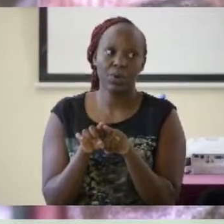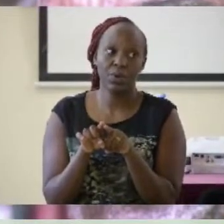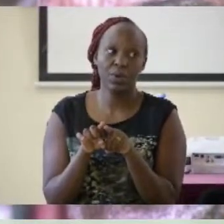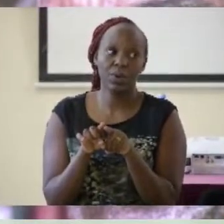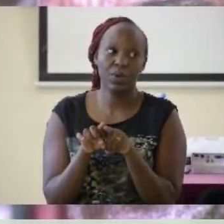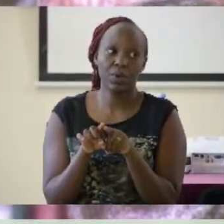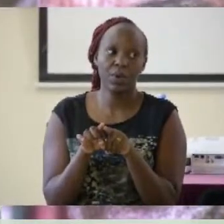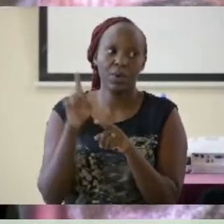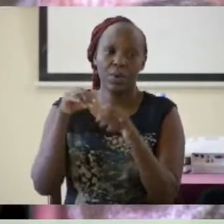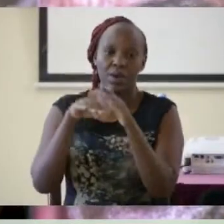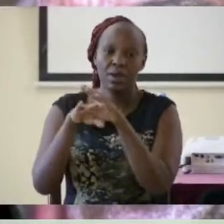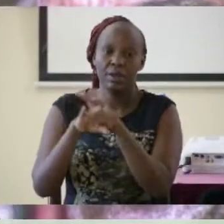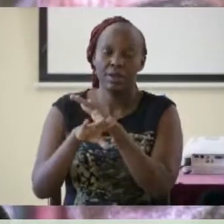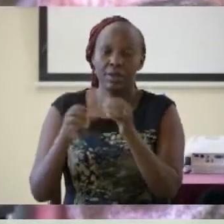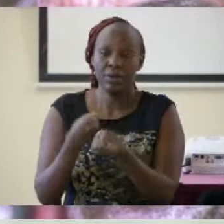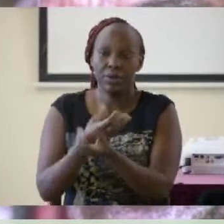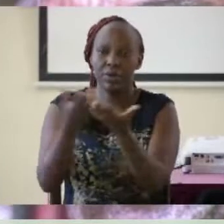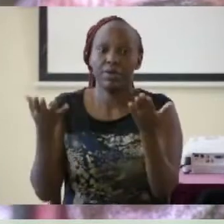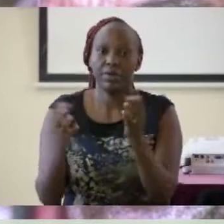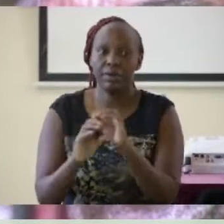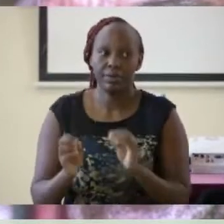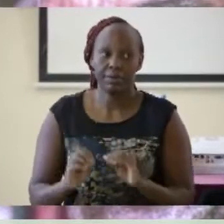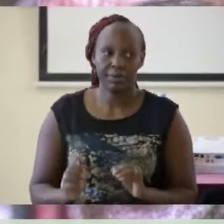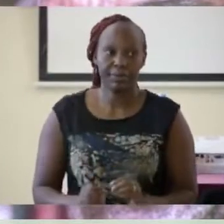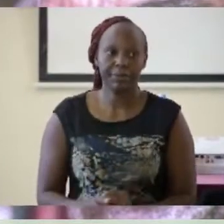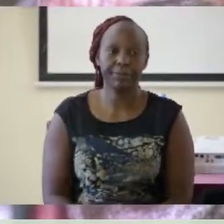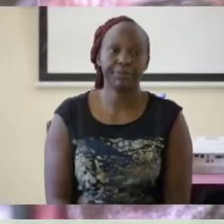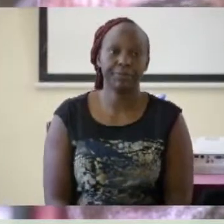not accessible to everyone in the country.